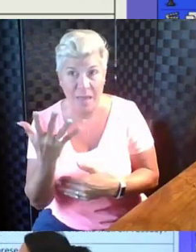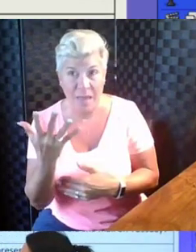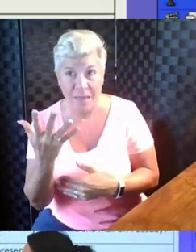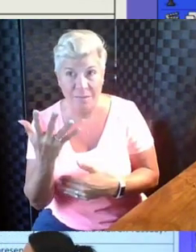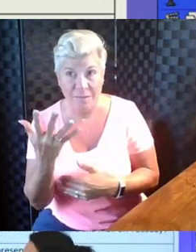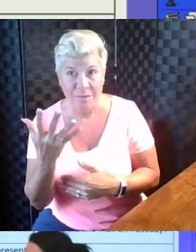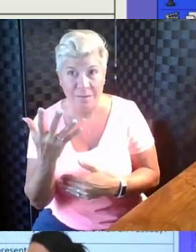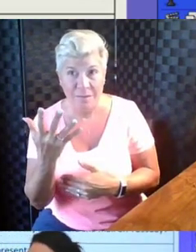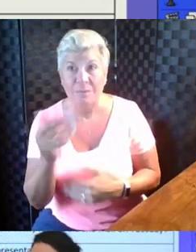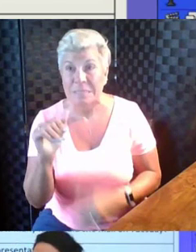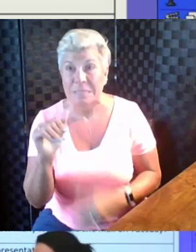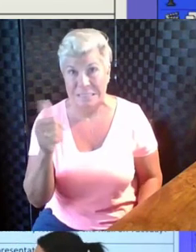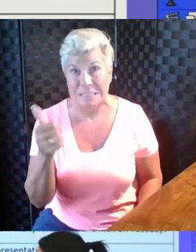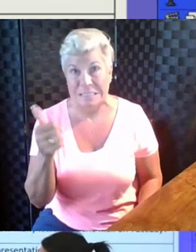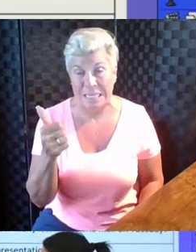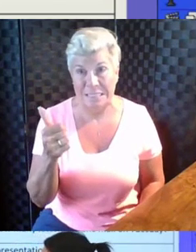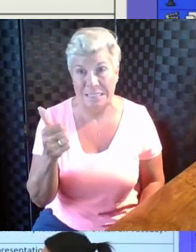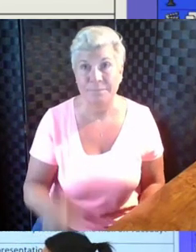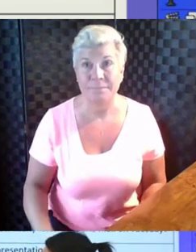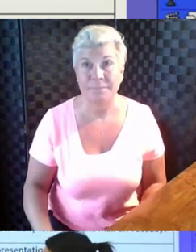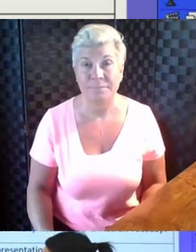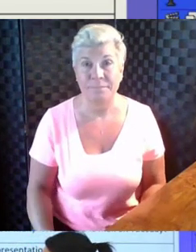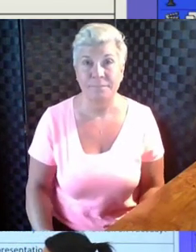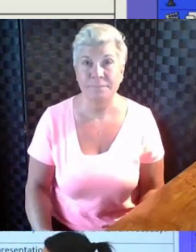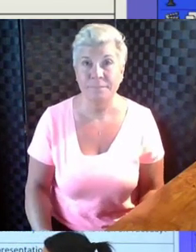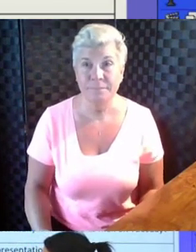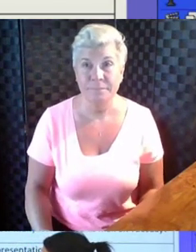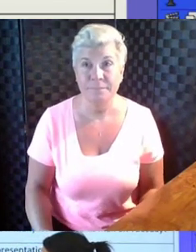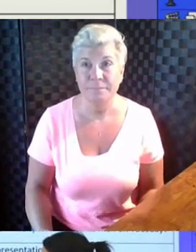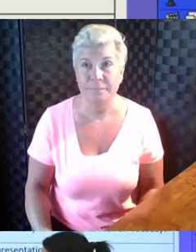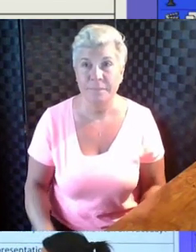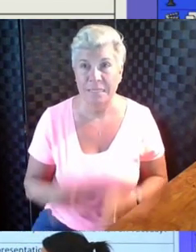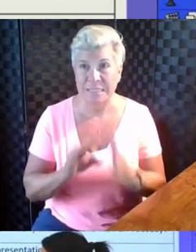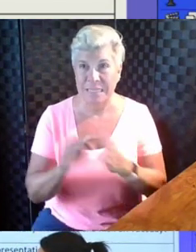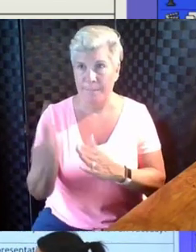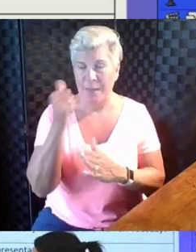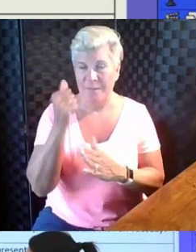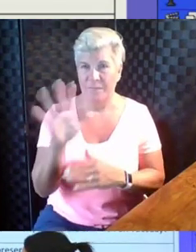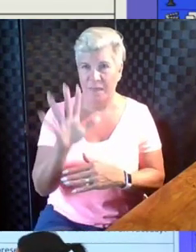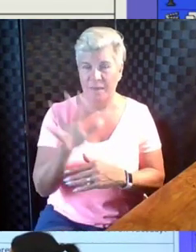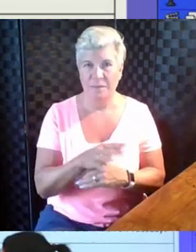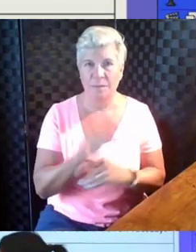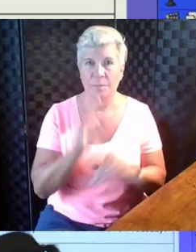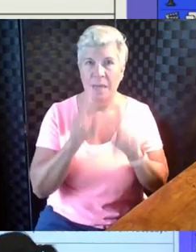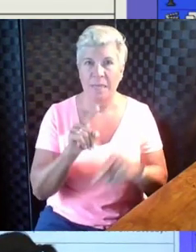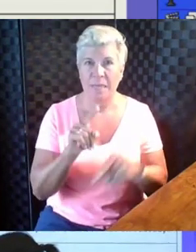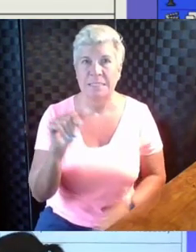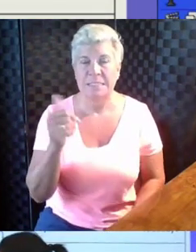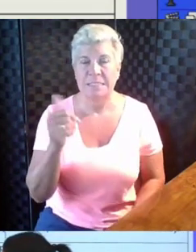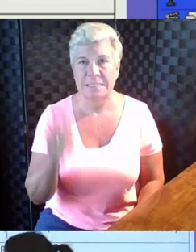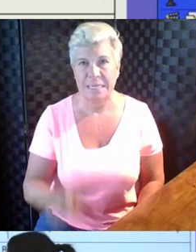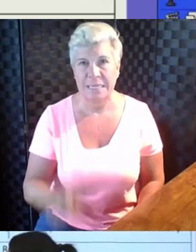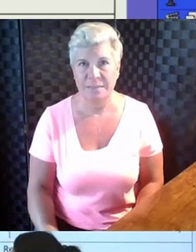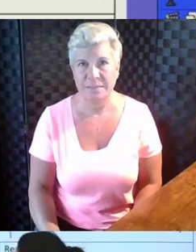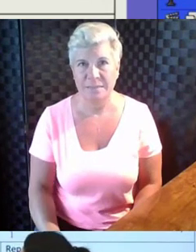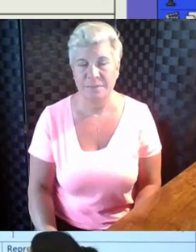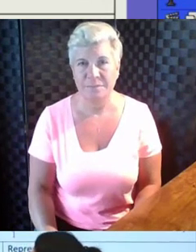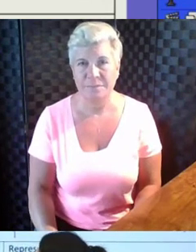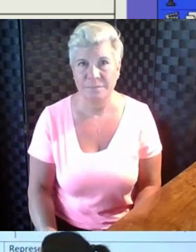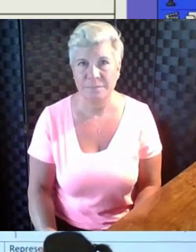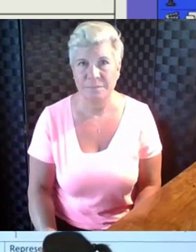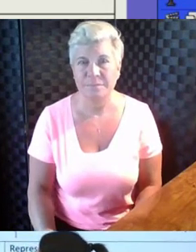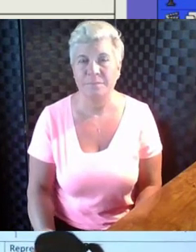away 5, I'm going to be at 10 if I count back 5. So my answer